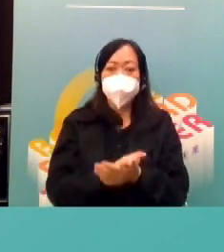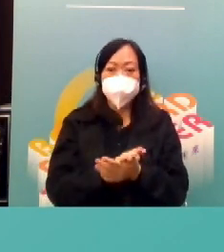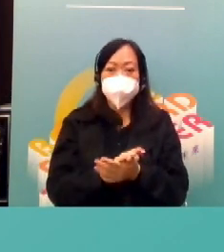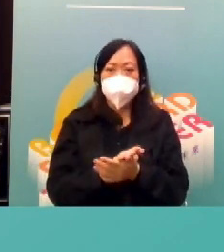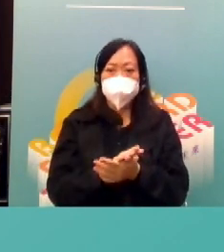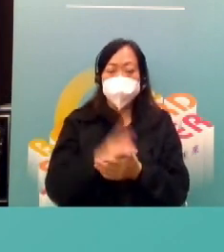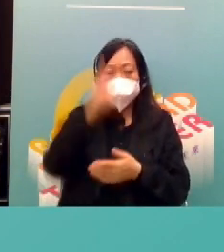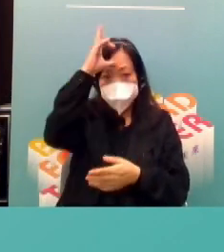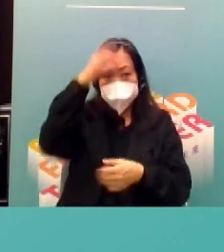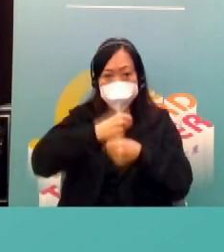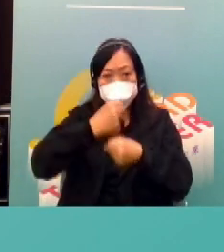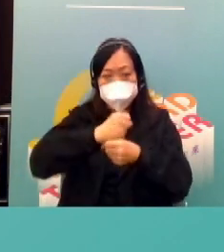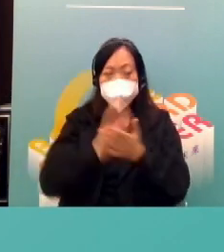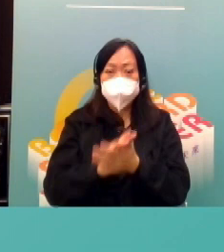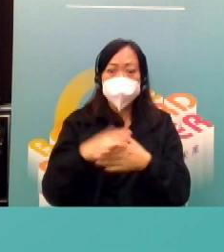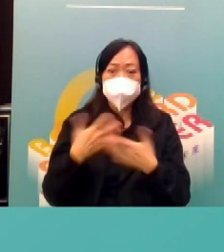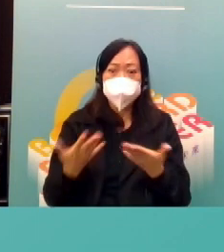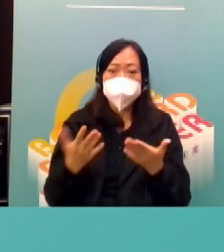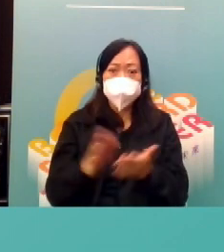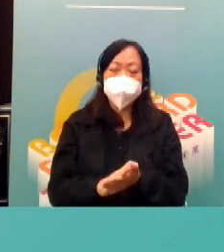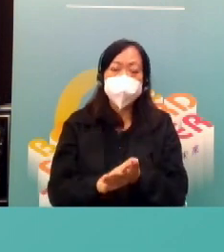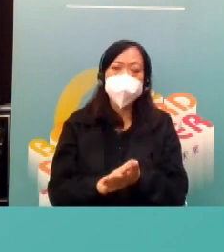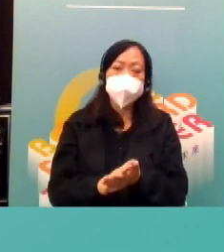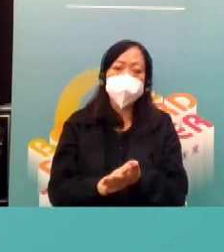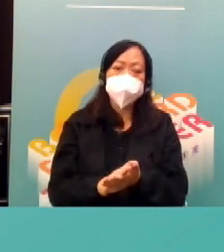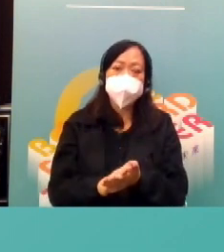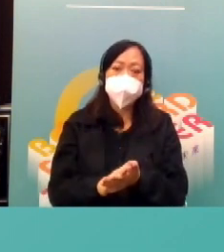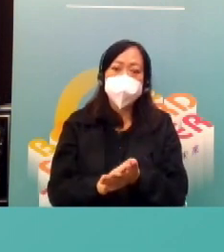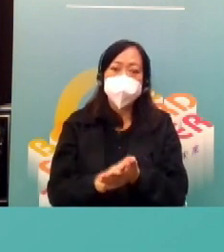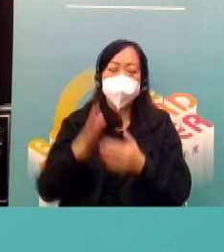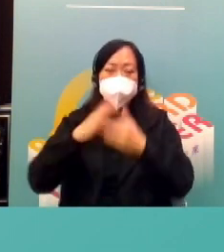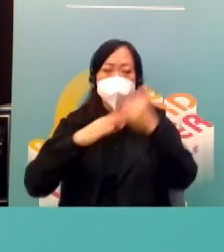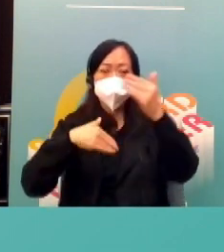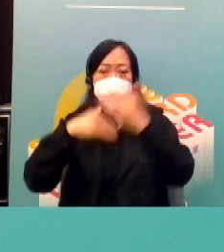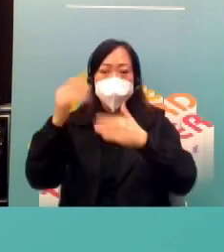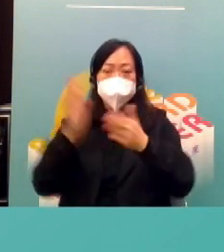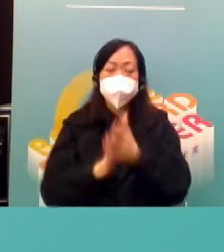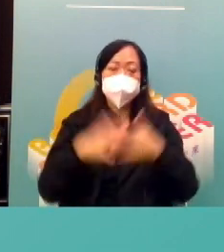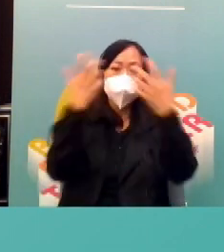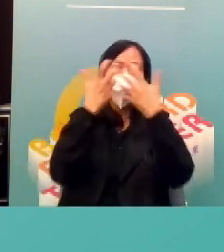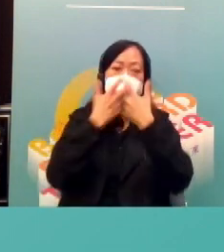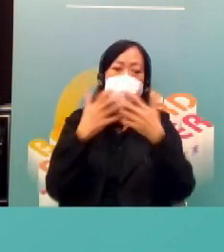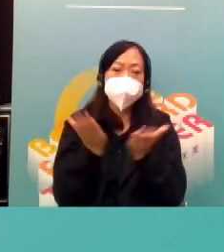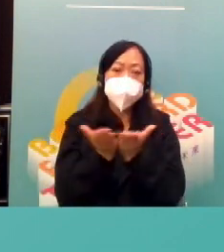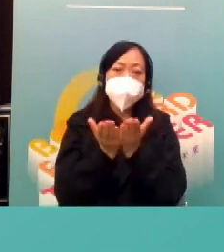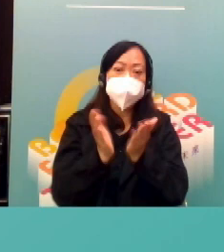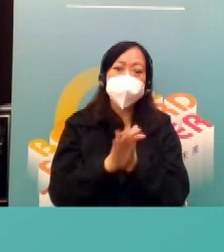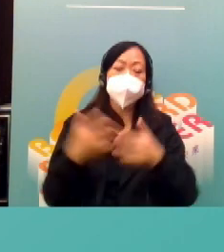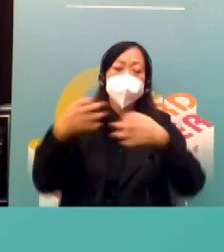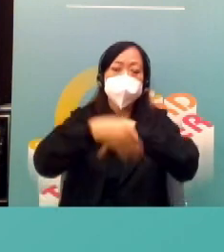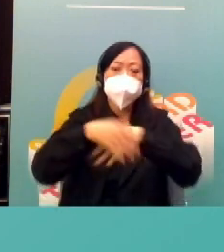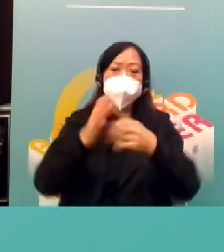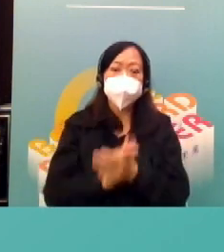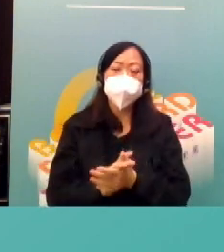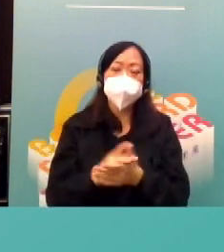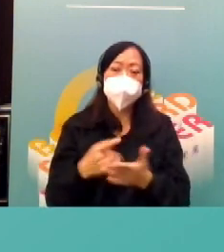tied to this technology point is data. Outcomes-based contracts are fundamentally reliant on the ability to measure outcomes,